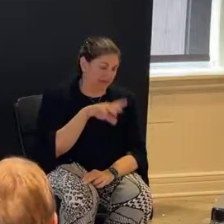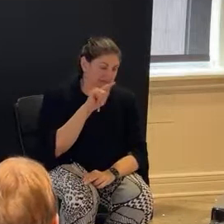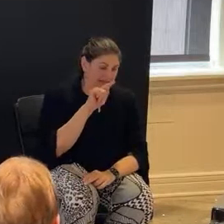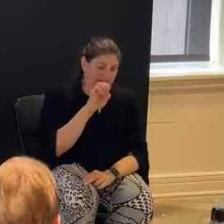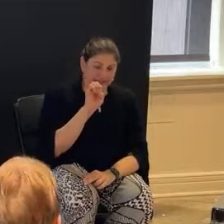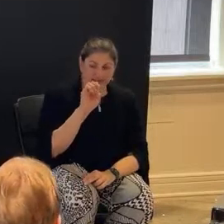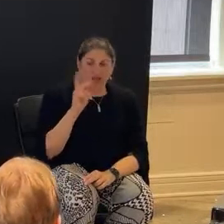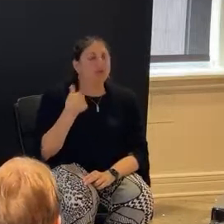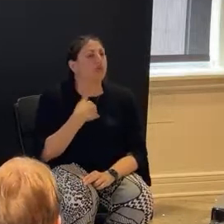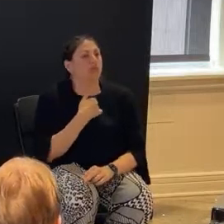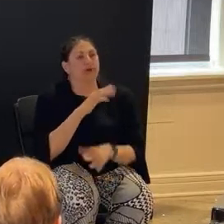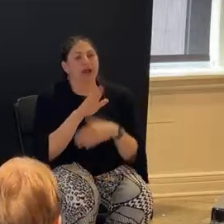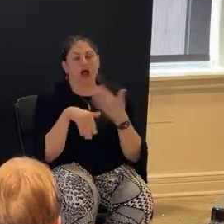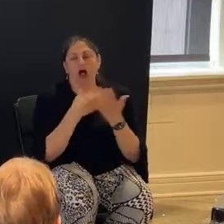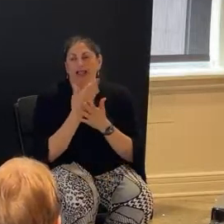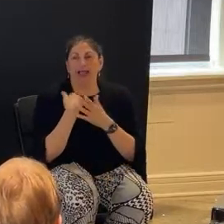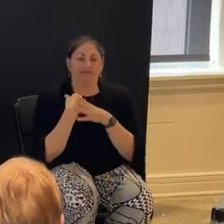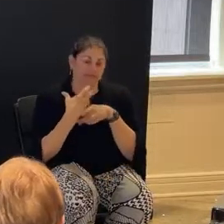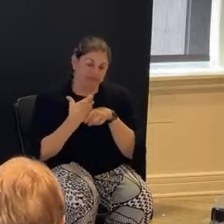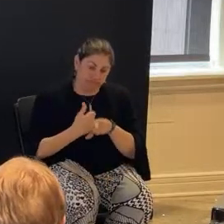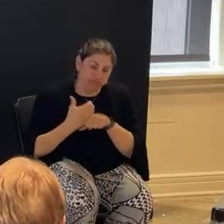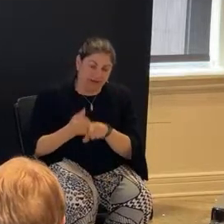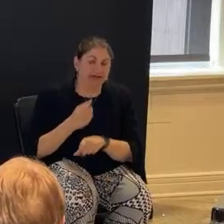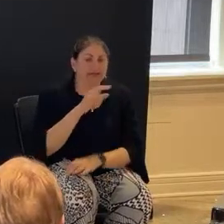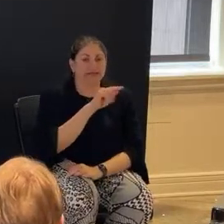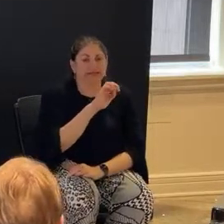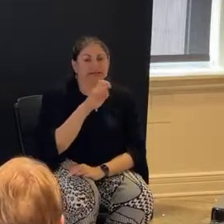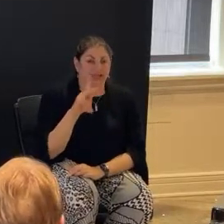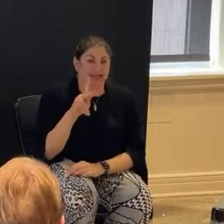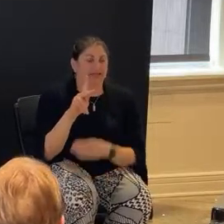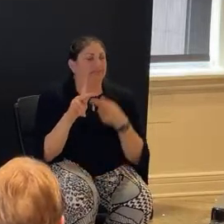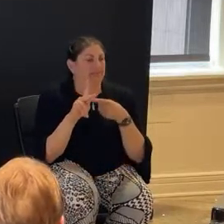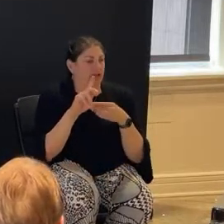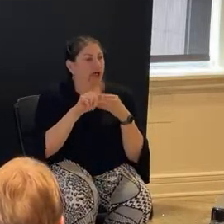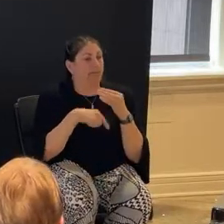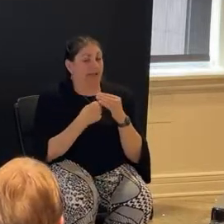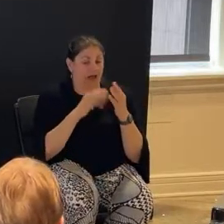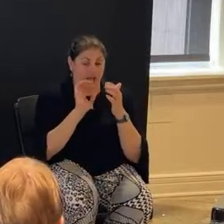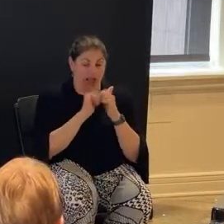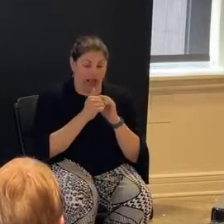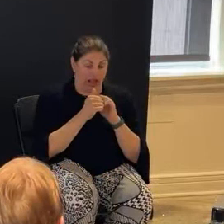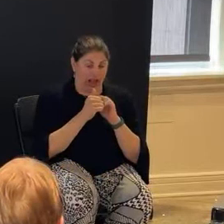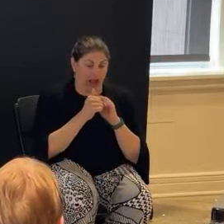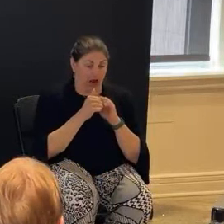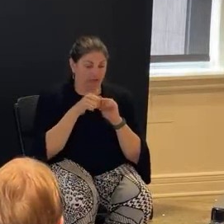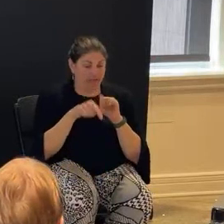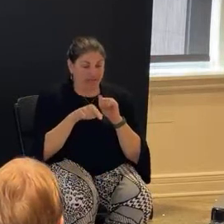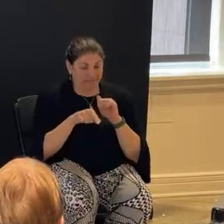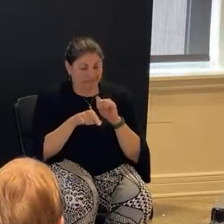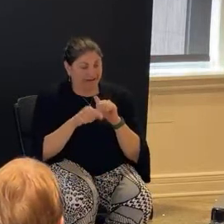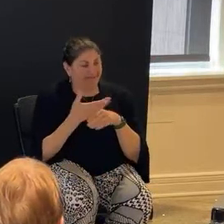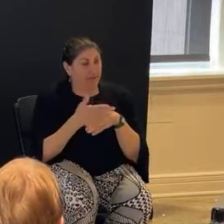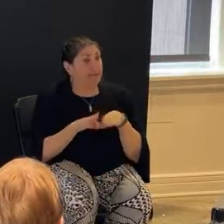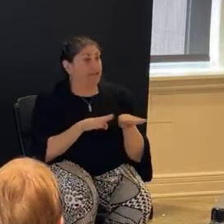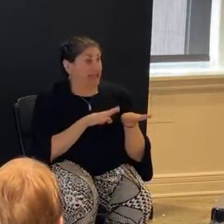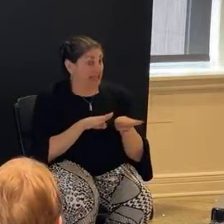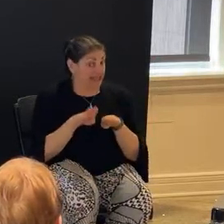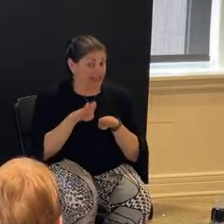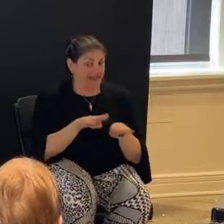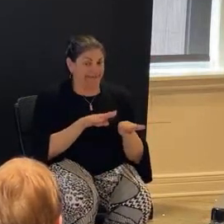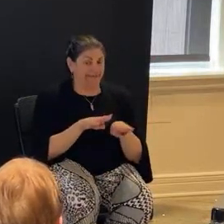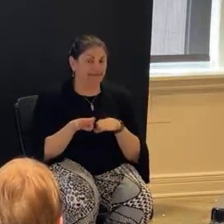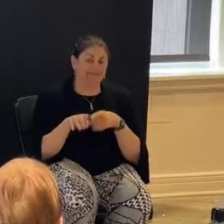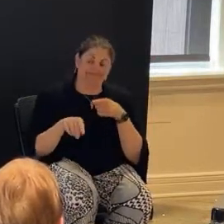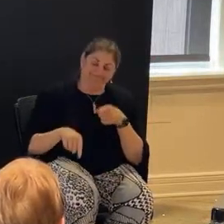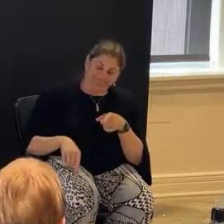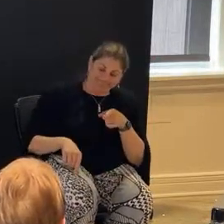lingo, TEK about like how herring behave that into these dispersal models. And so that hadn't